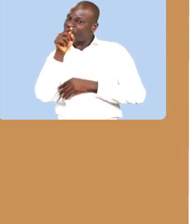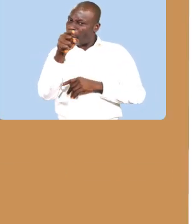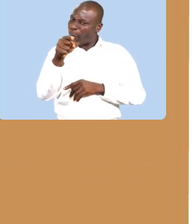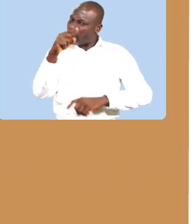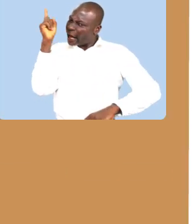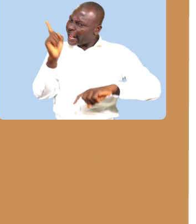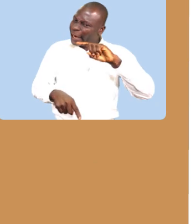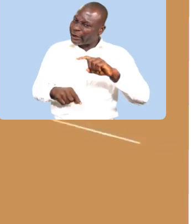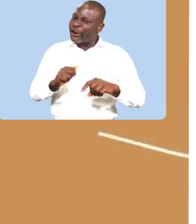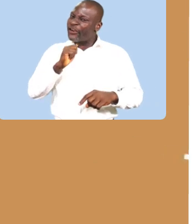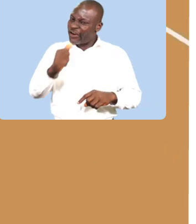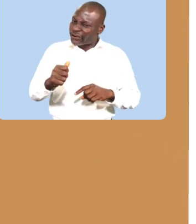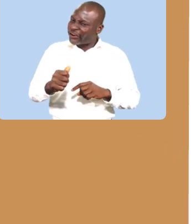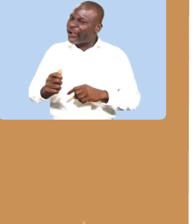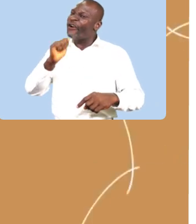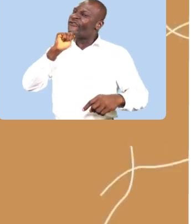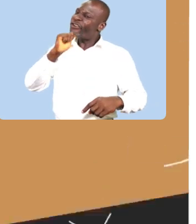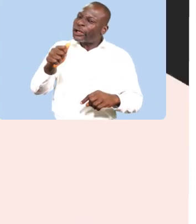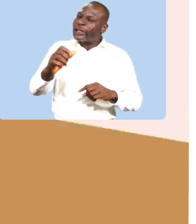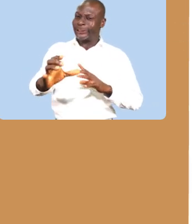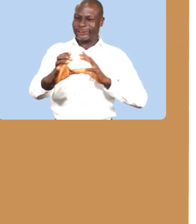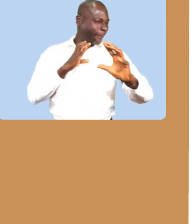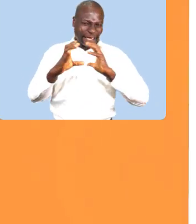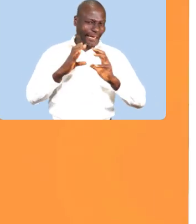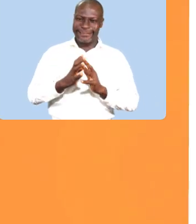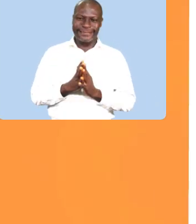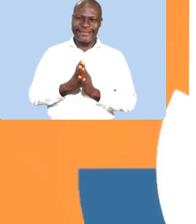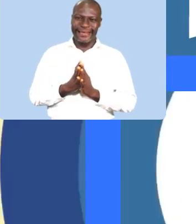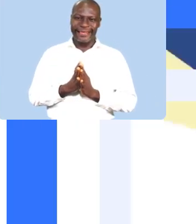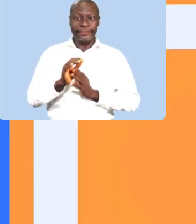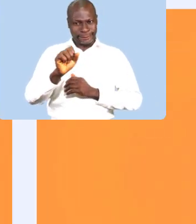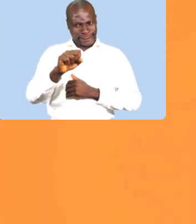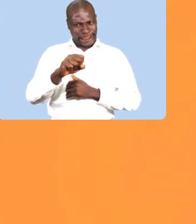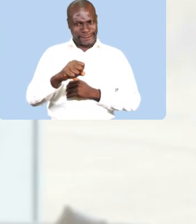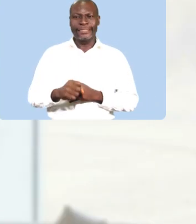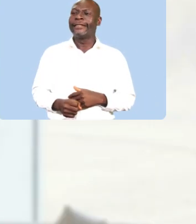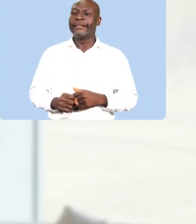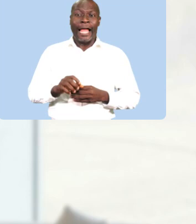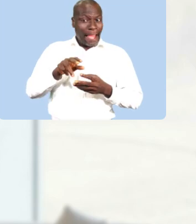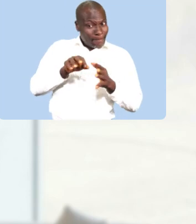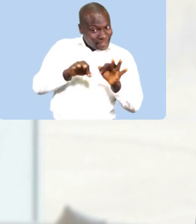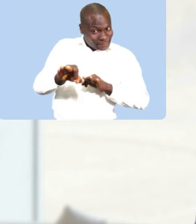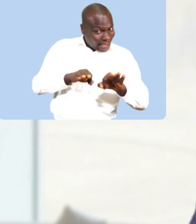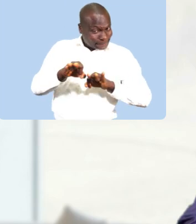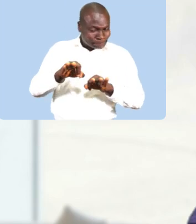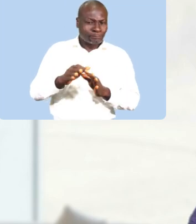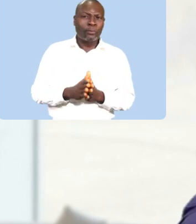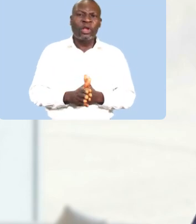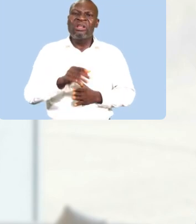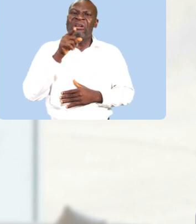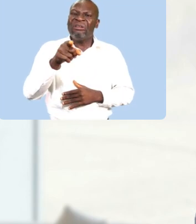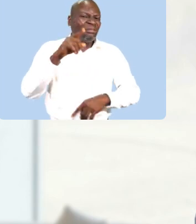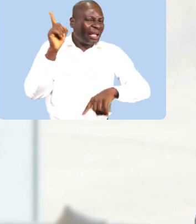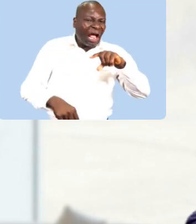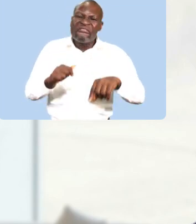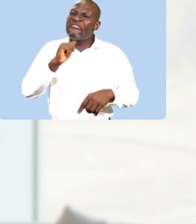cannot not communicate. Simply, the person trying to say, you cannot